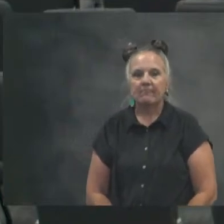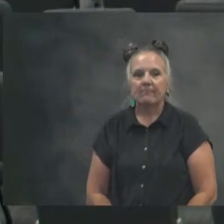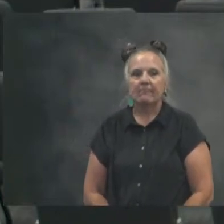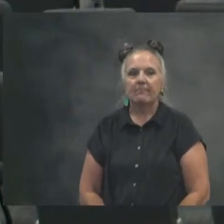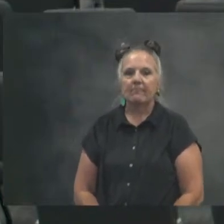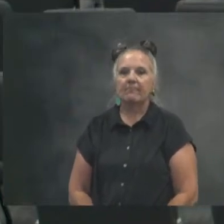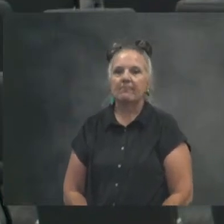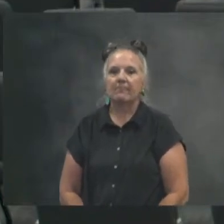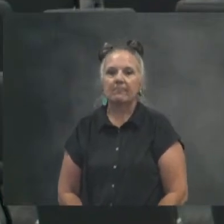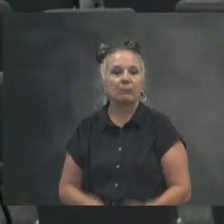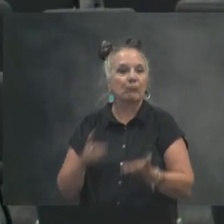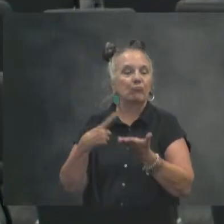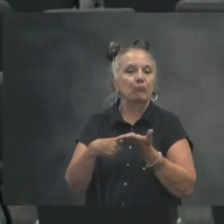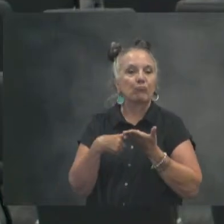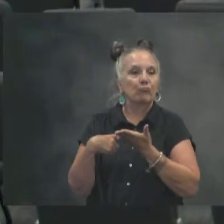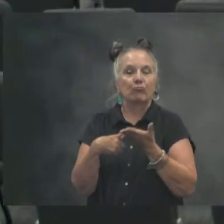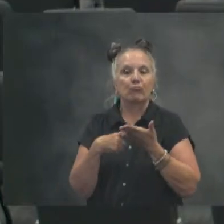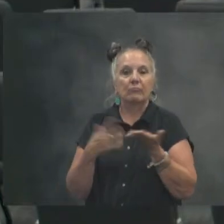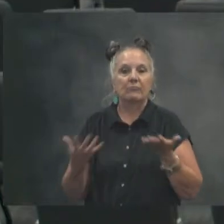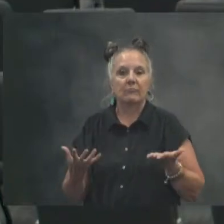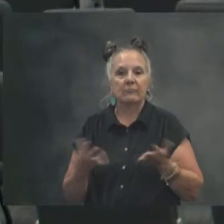Is there any further discussion?